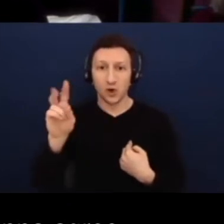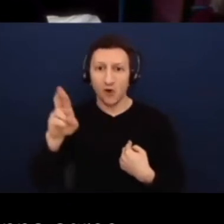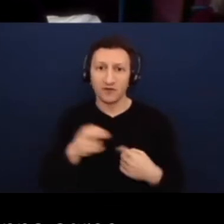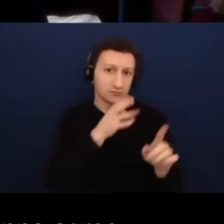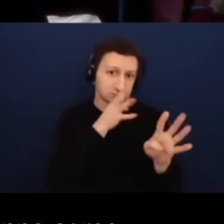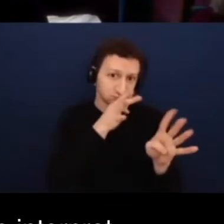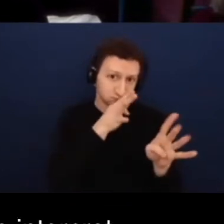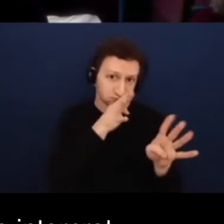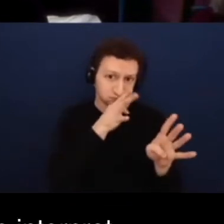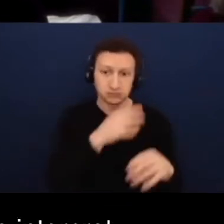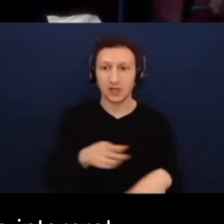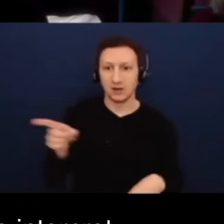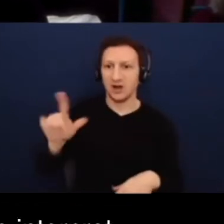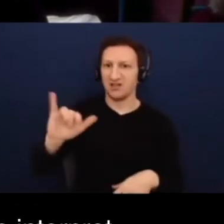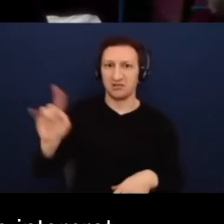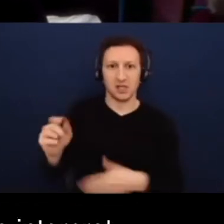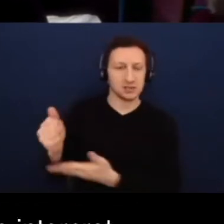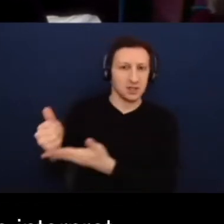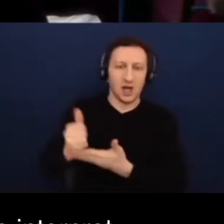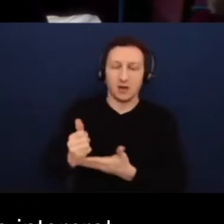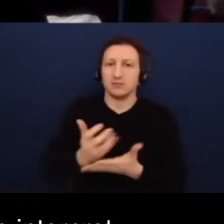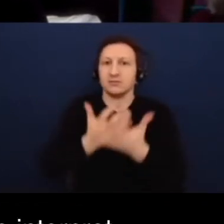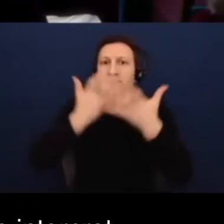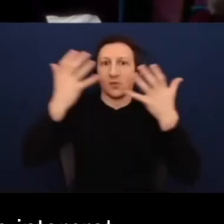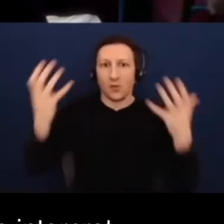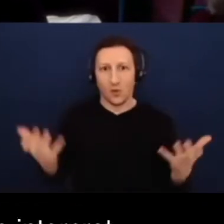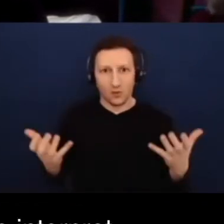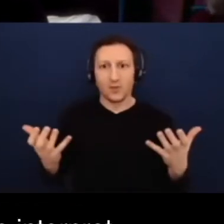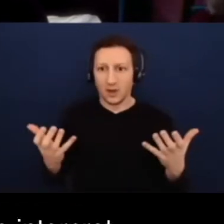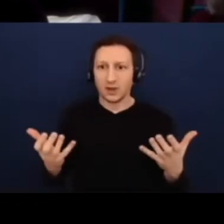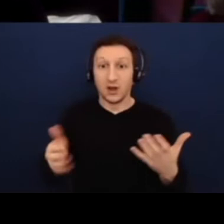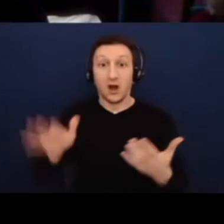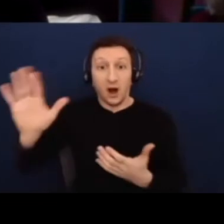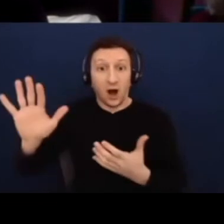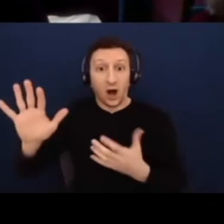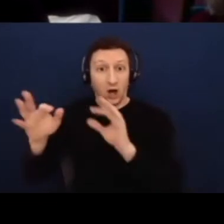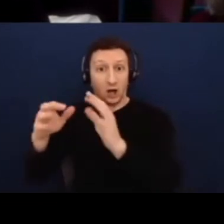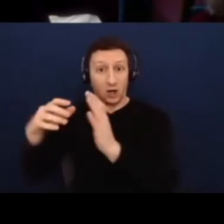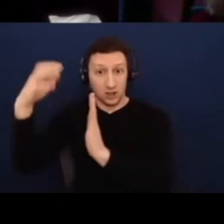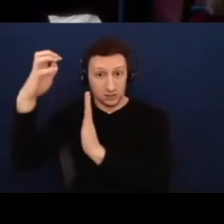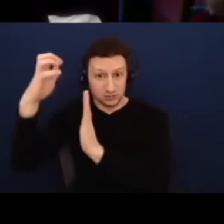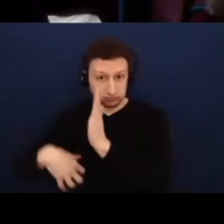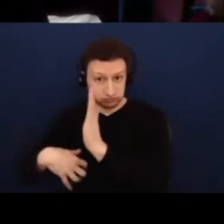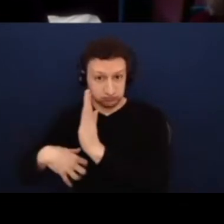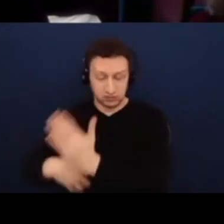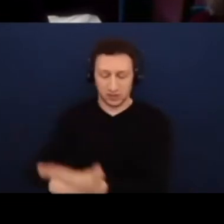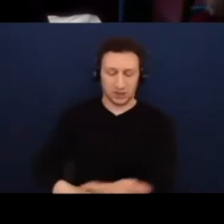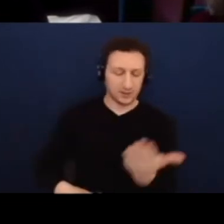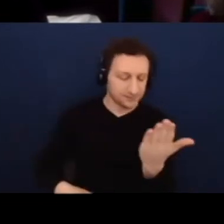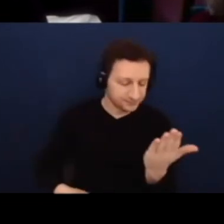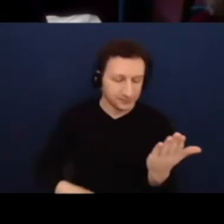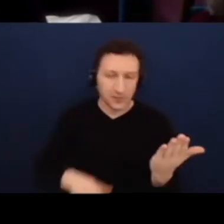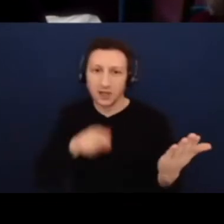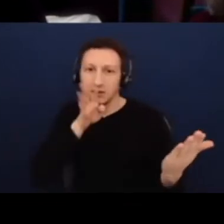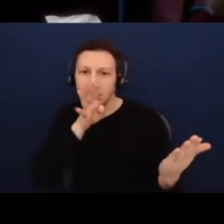some of this as far as how we interpret what you have written and what your company is doing now.